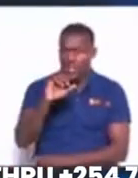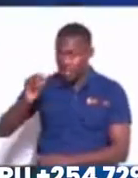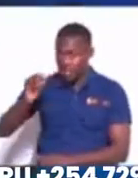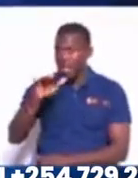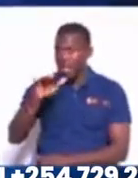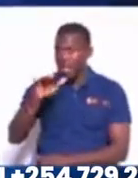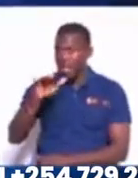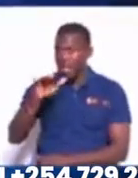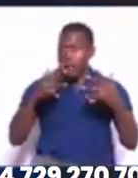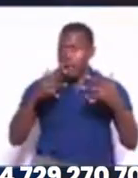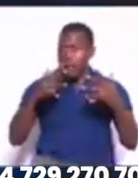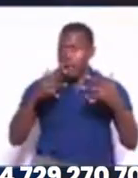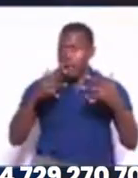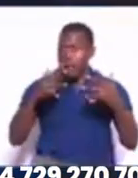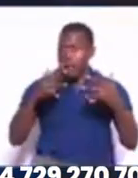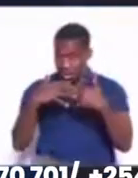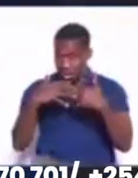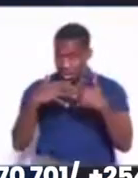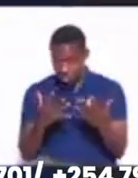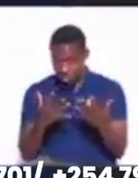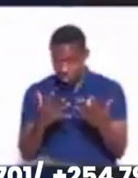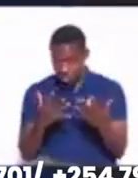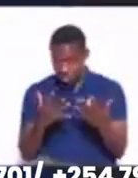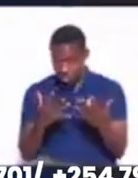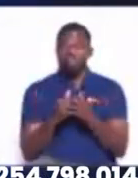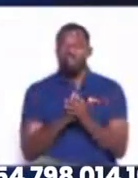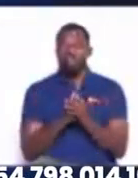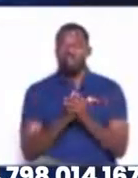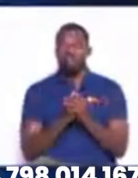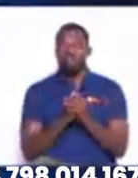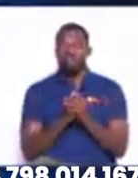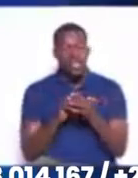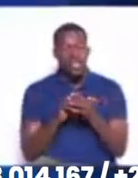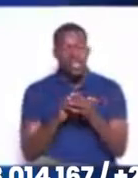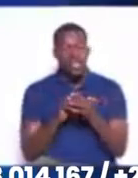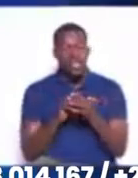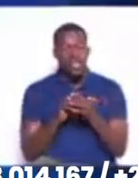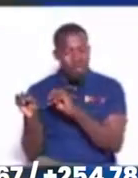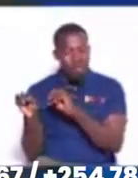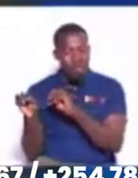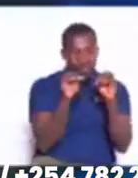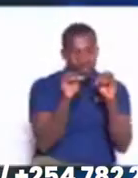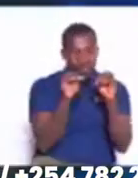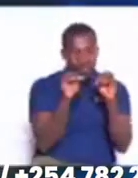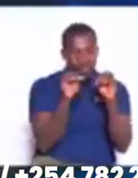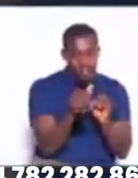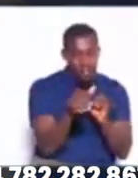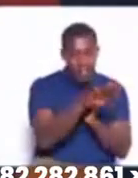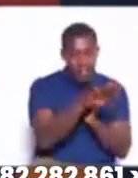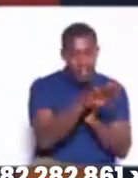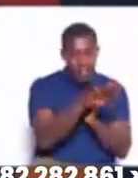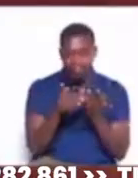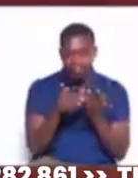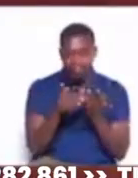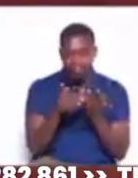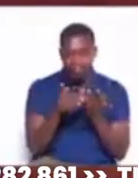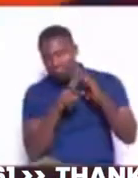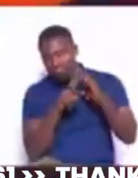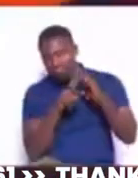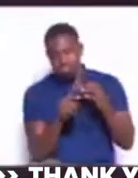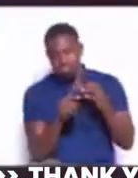I had left that appointment for another appointment. And I got in my car, and I was